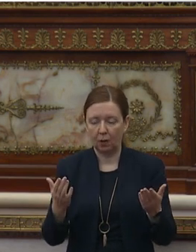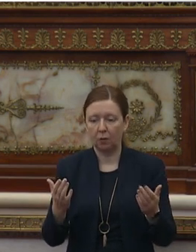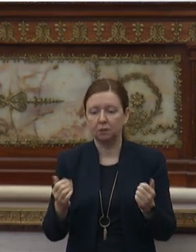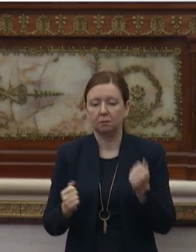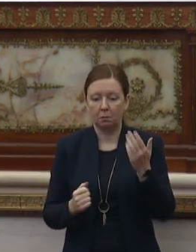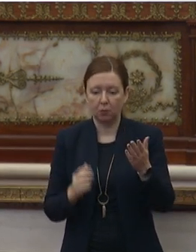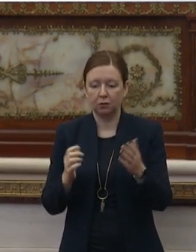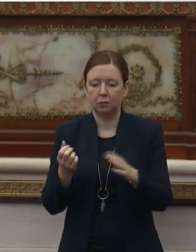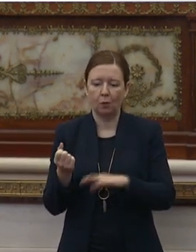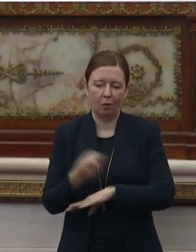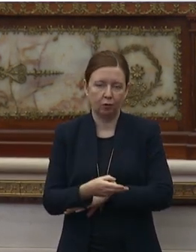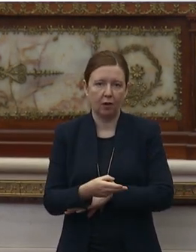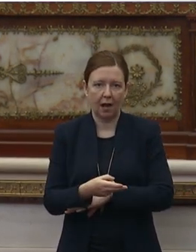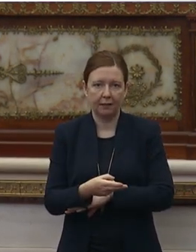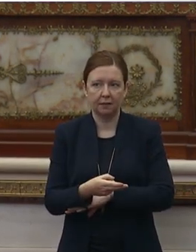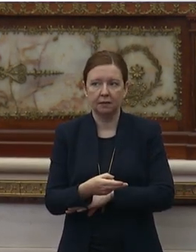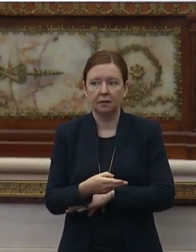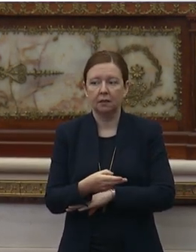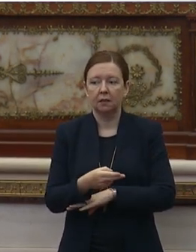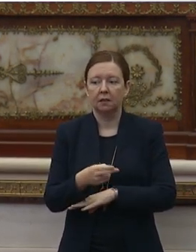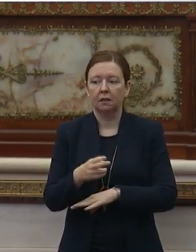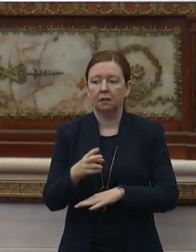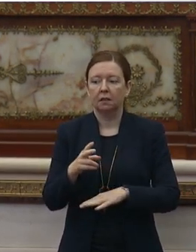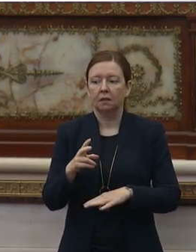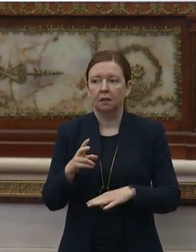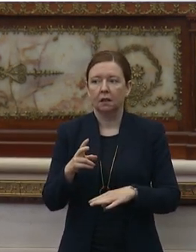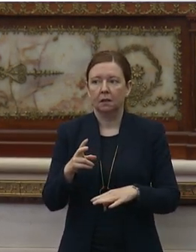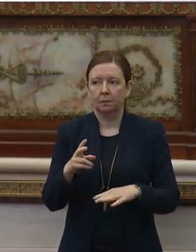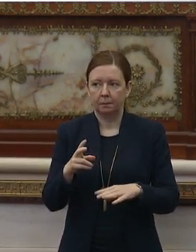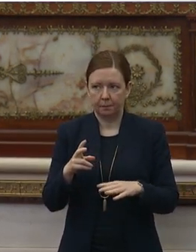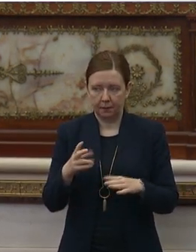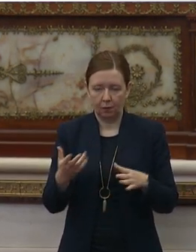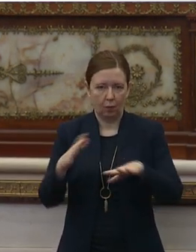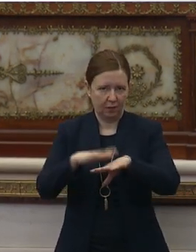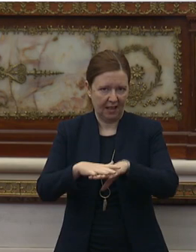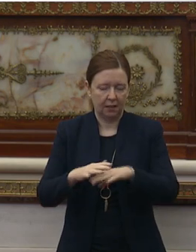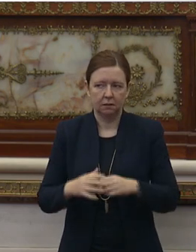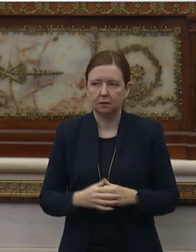to override the veto for the Society Hill overlay.